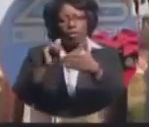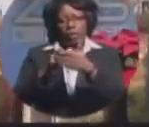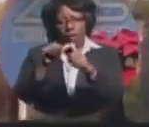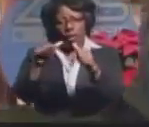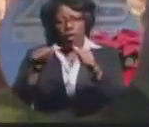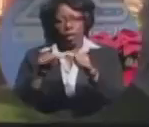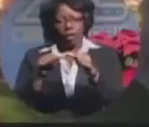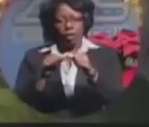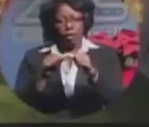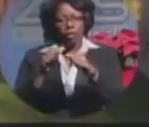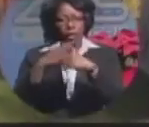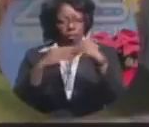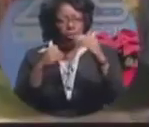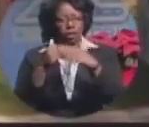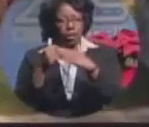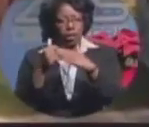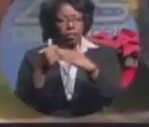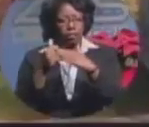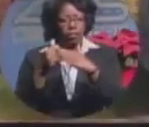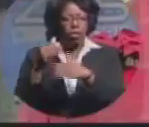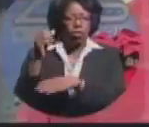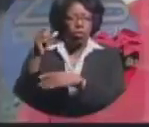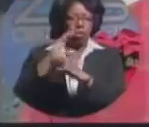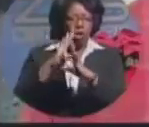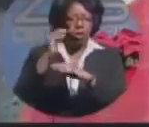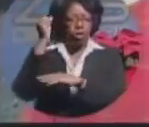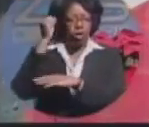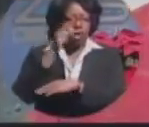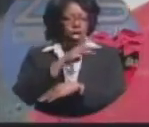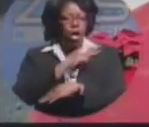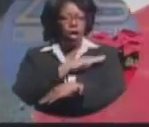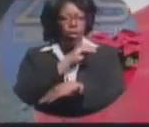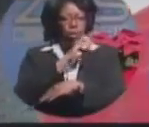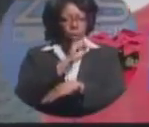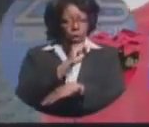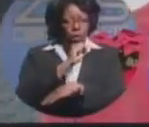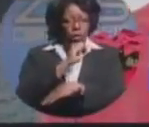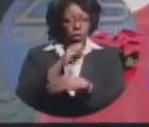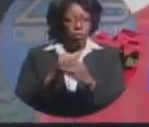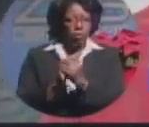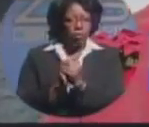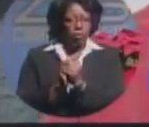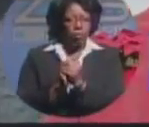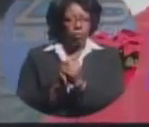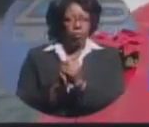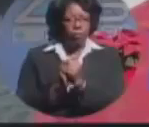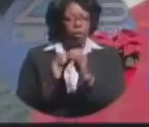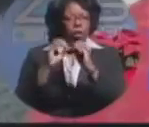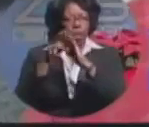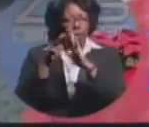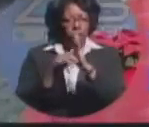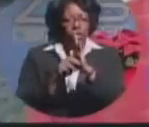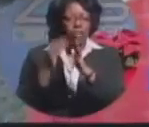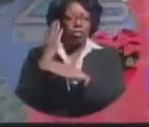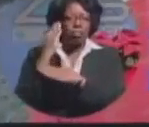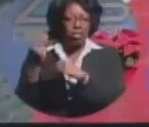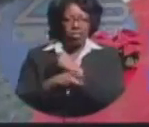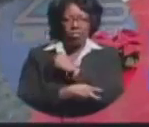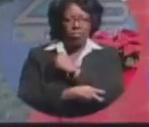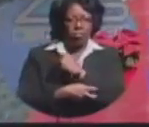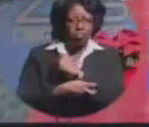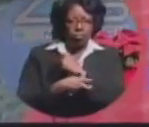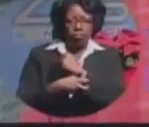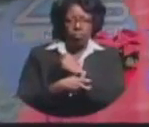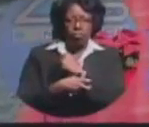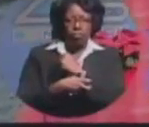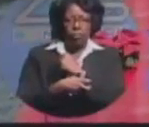BEC's manager of distribution of maintenance, Sterling Moss. It's like a copper pandemic, and the corporation has experienced theft. ZNS is the